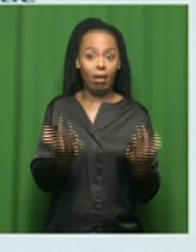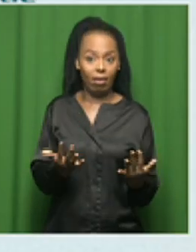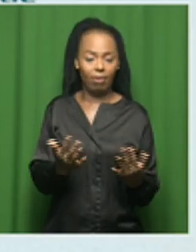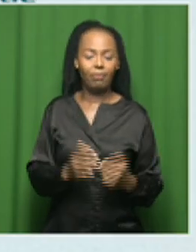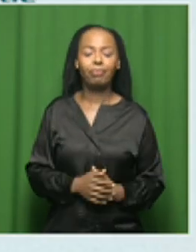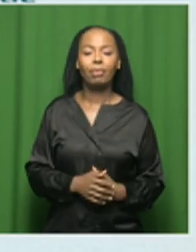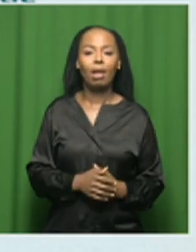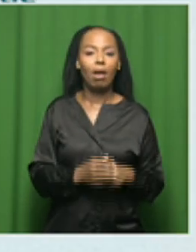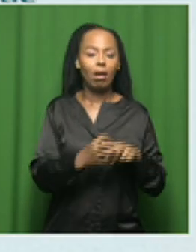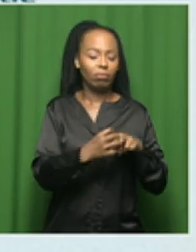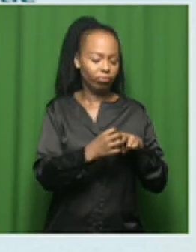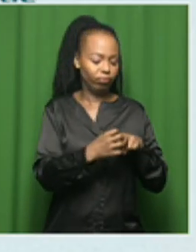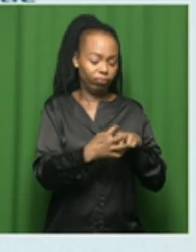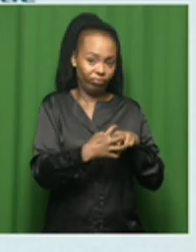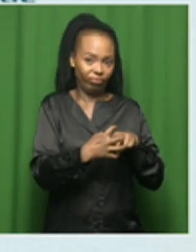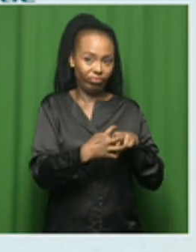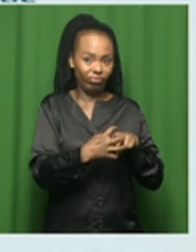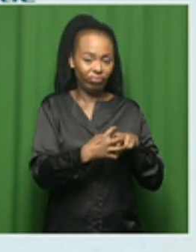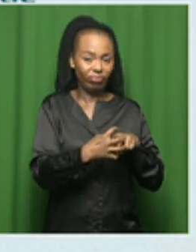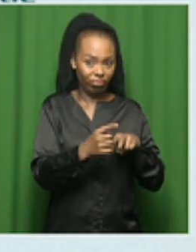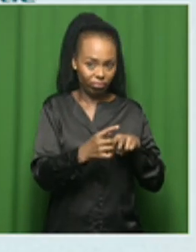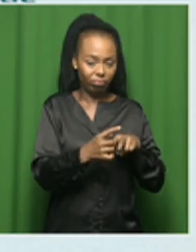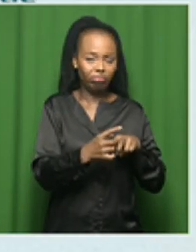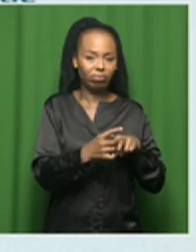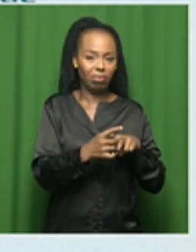So gout we normally see in people who are